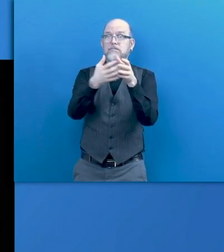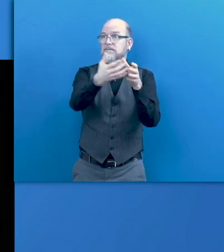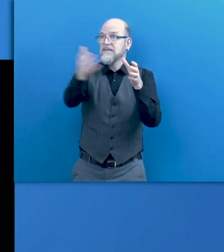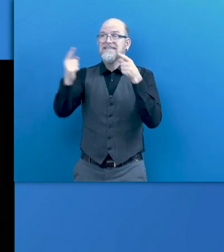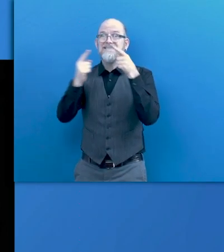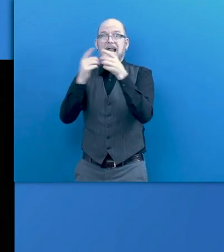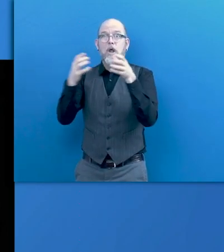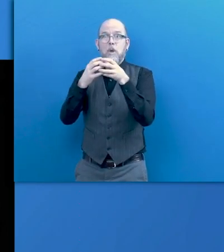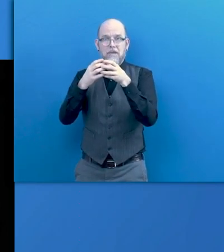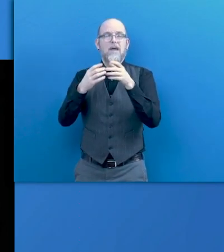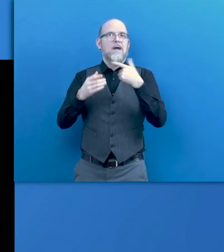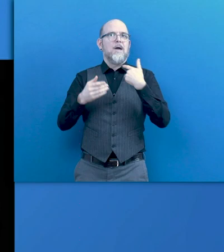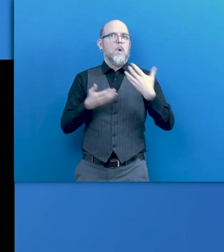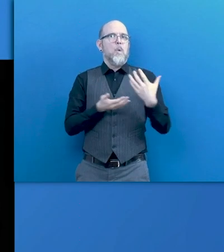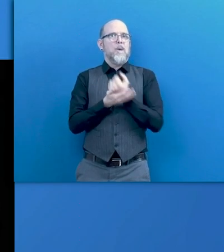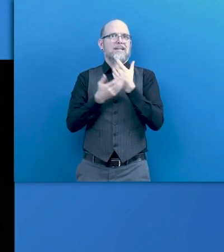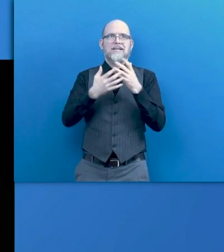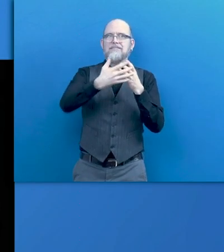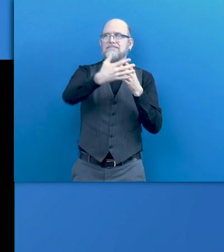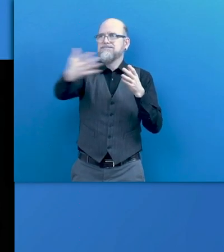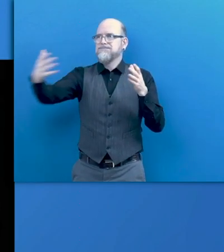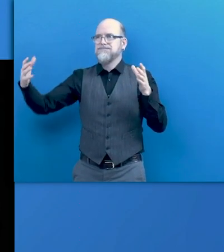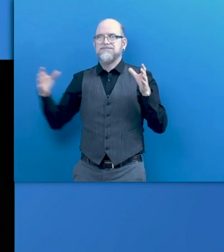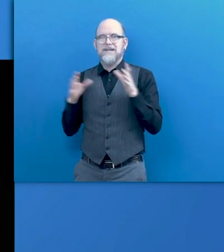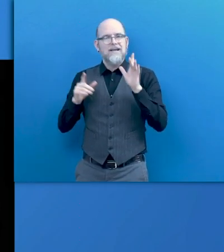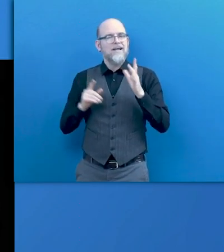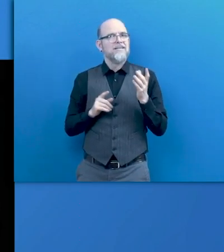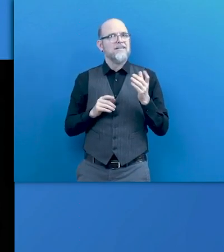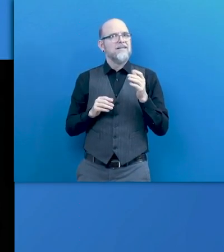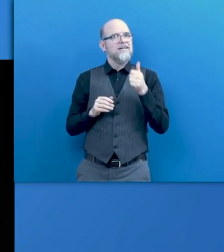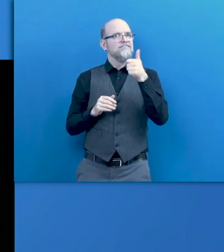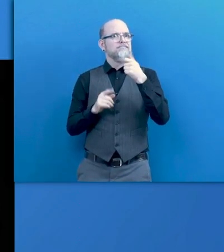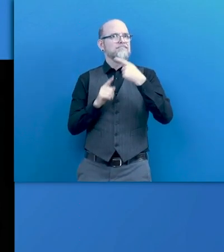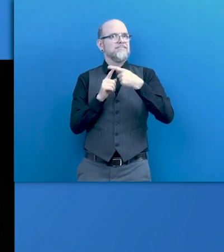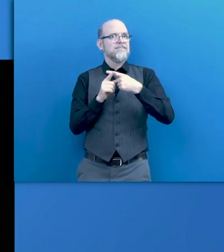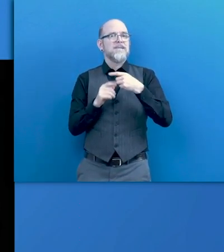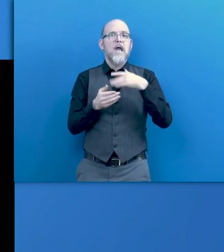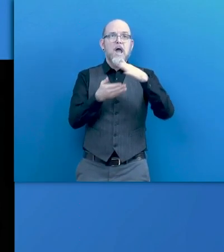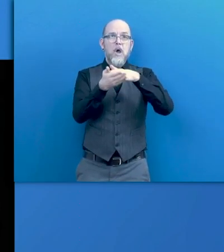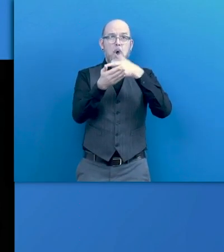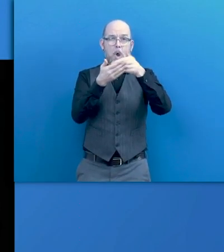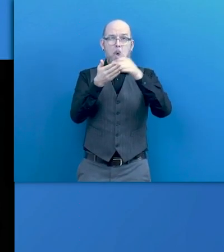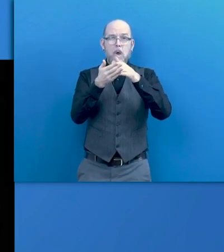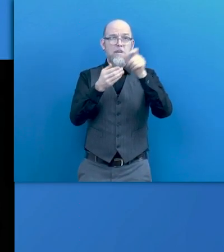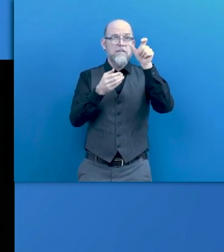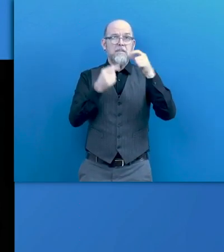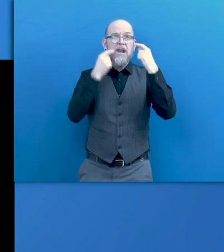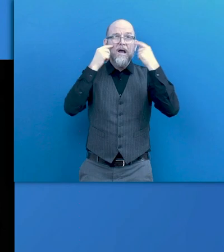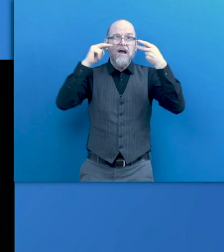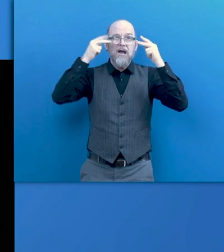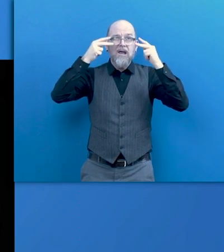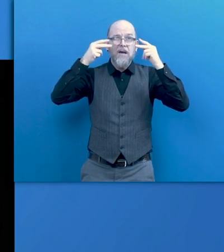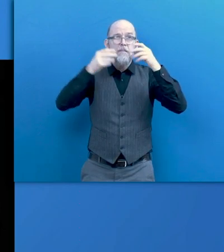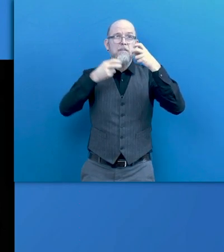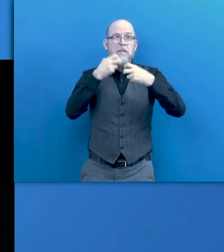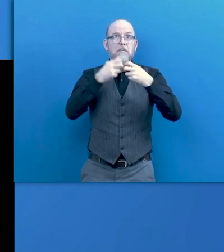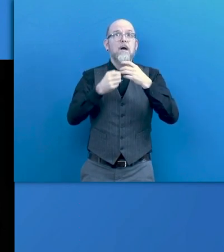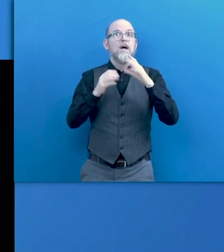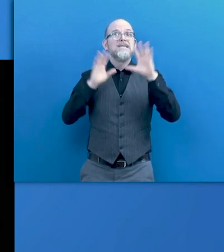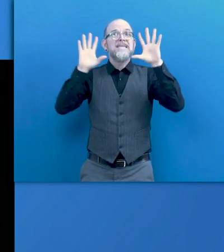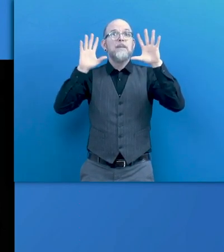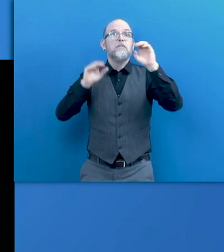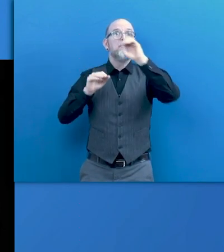own success. It's a win-win situation, and colorblindness, it's almost 10%. I think 8 to 10%